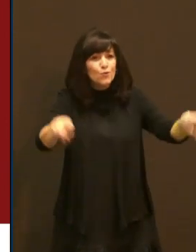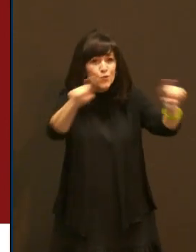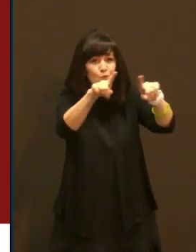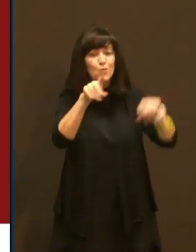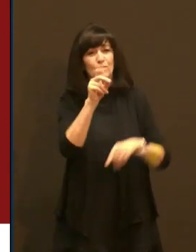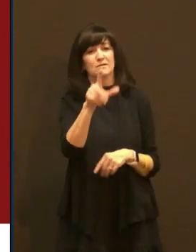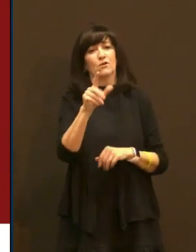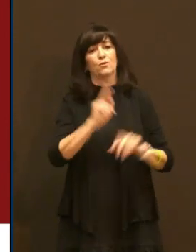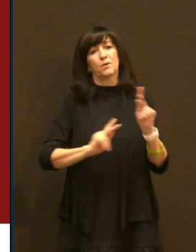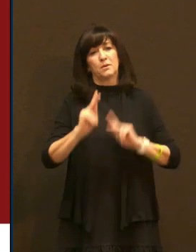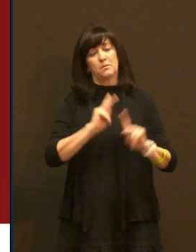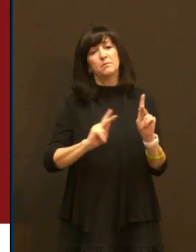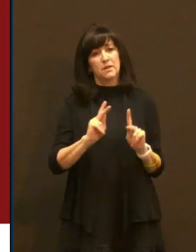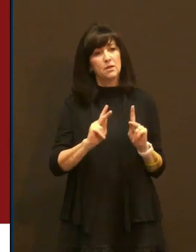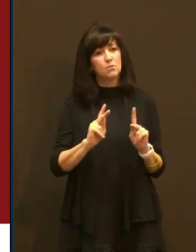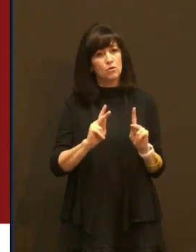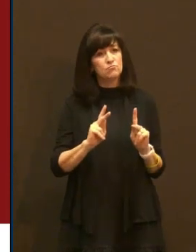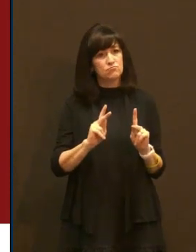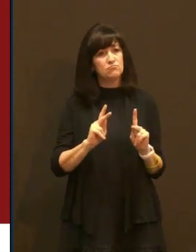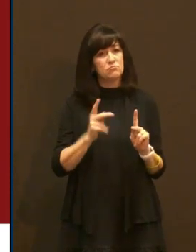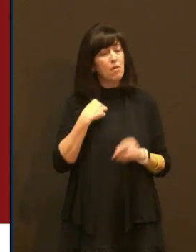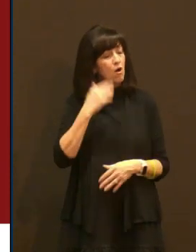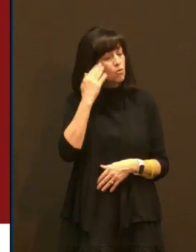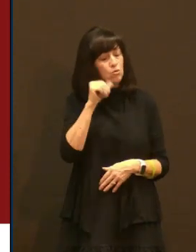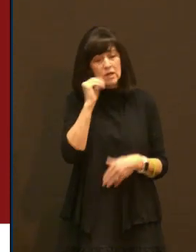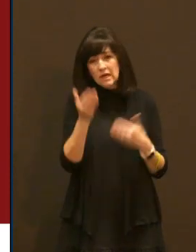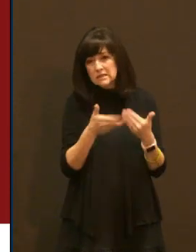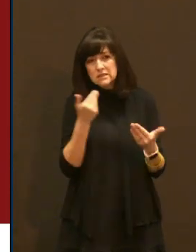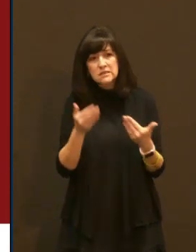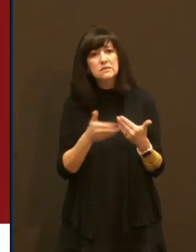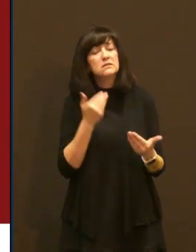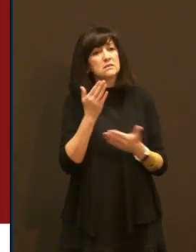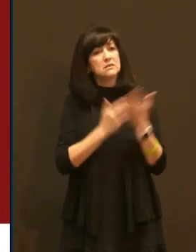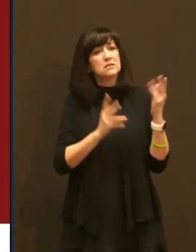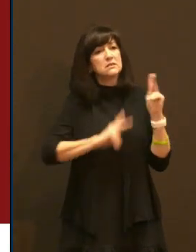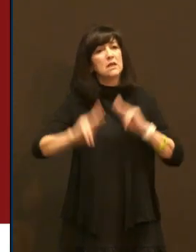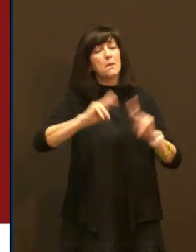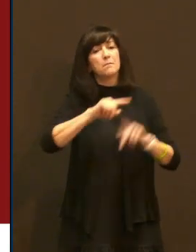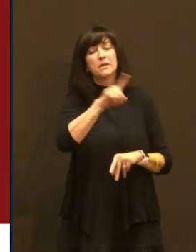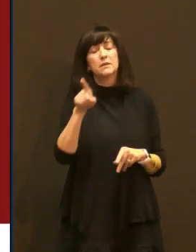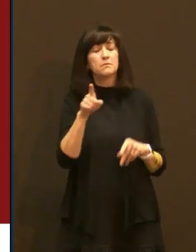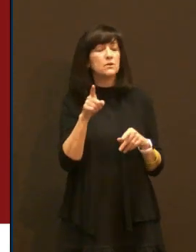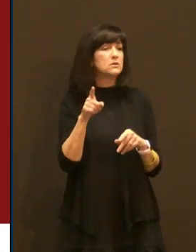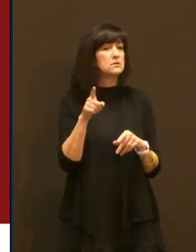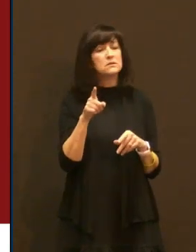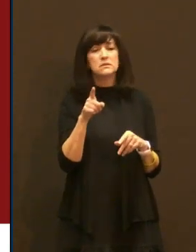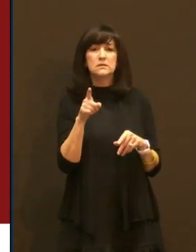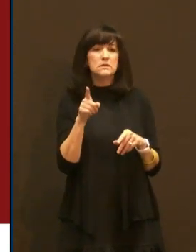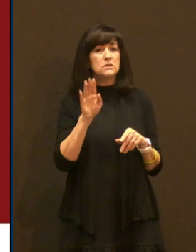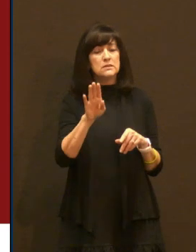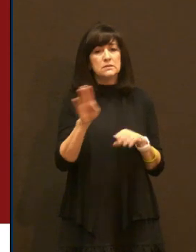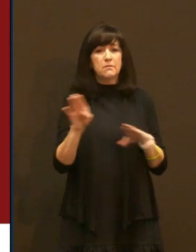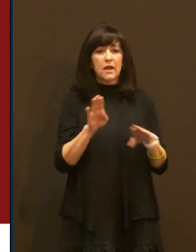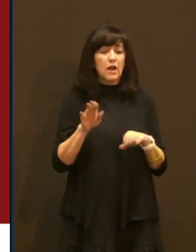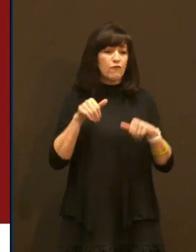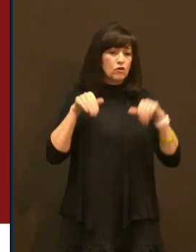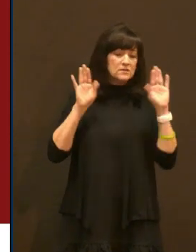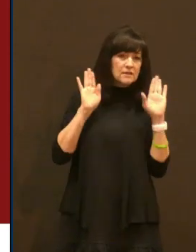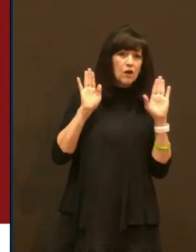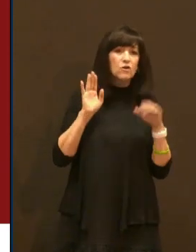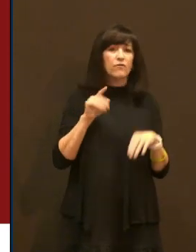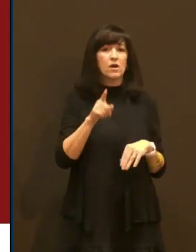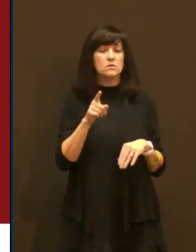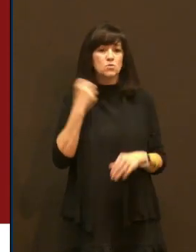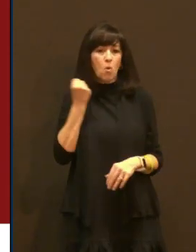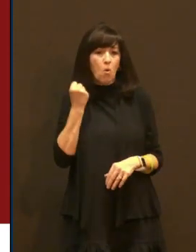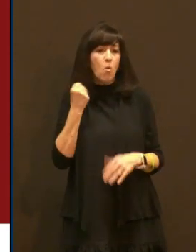Everybody made sacrifices. Some made bigger sacrifices than others as their business was dependent on